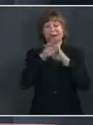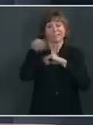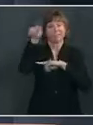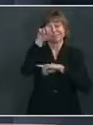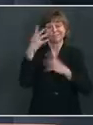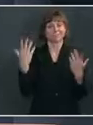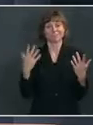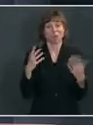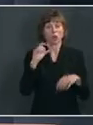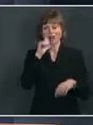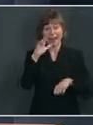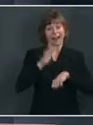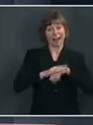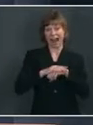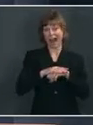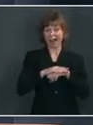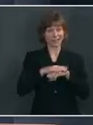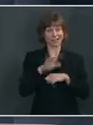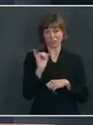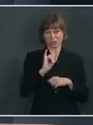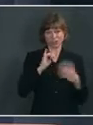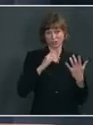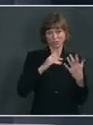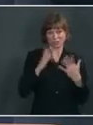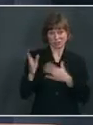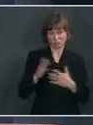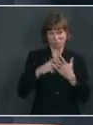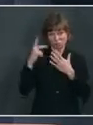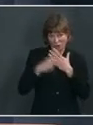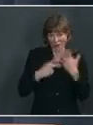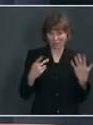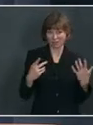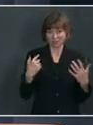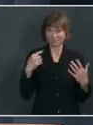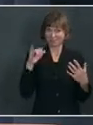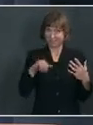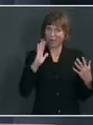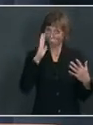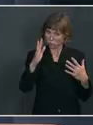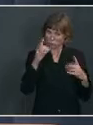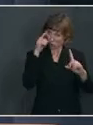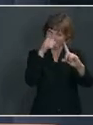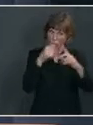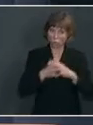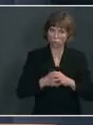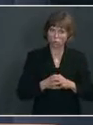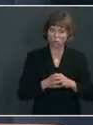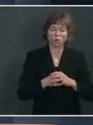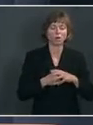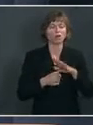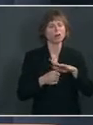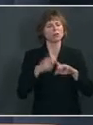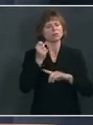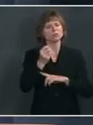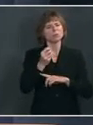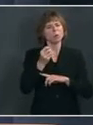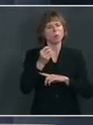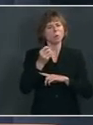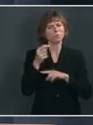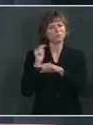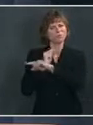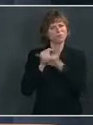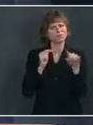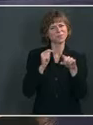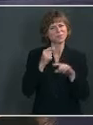currently are not on the exchange that we can reach will be our goal to reach. And I had a follow-up on the markets and everything that's mm-hmm. happening